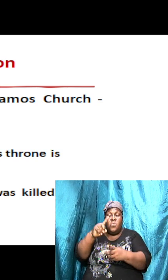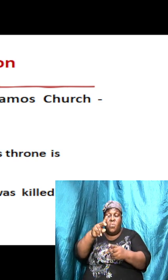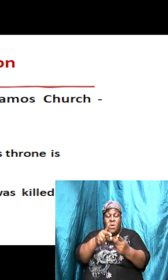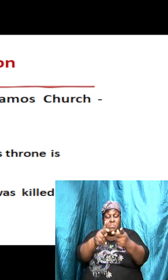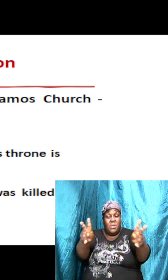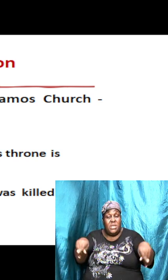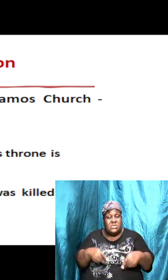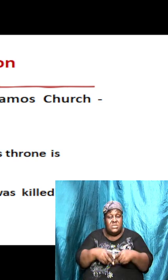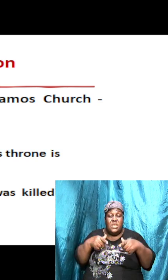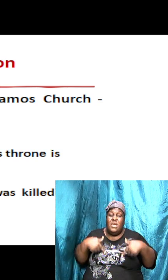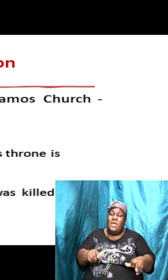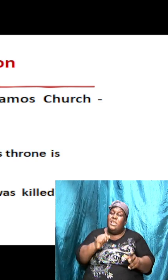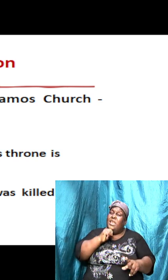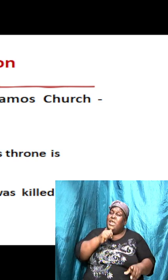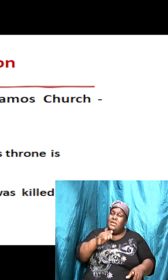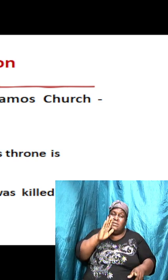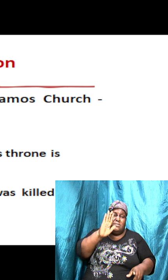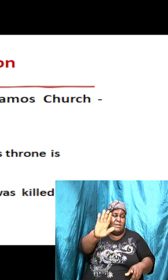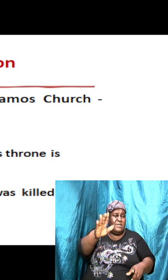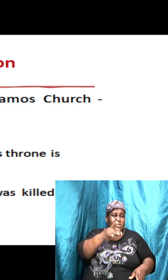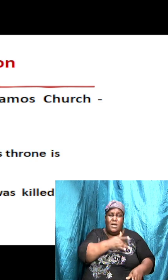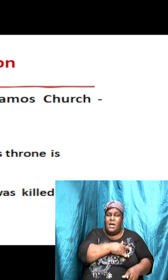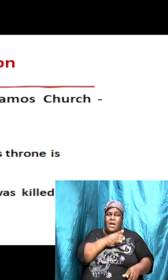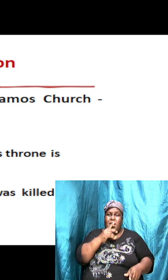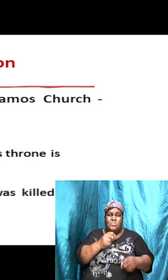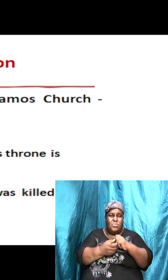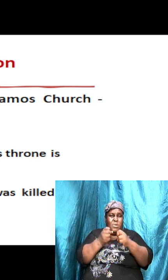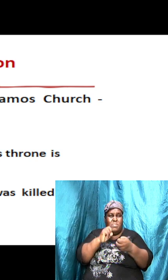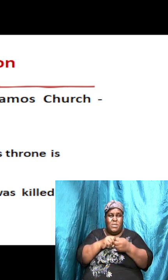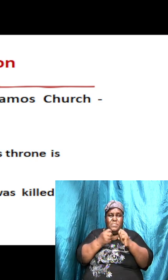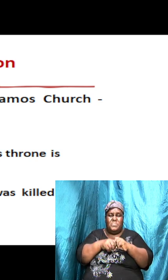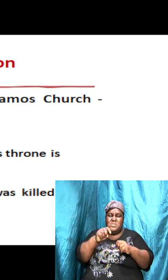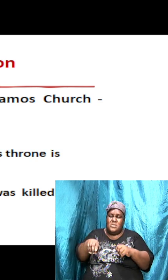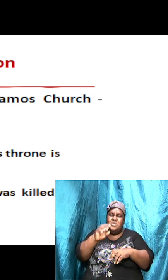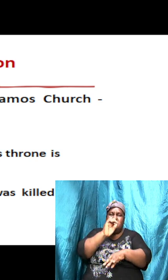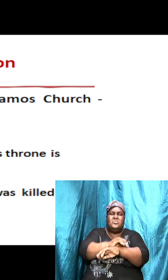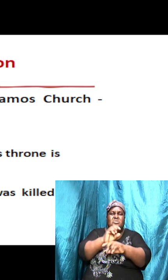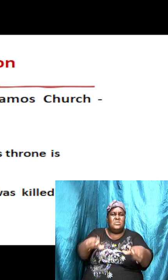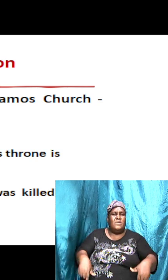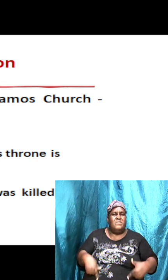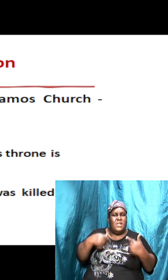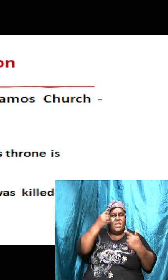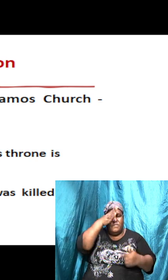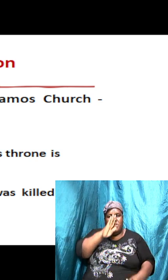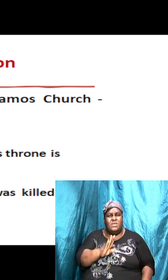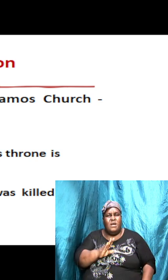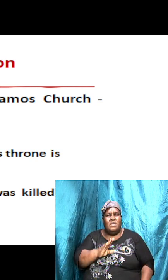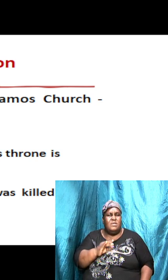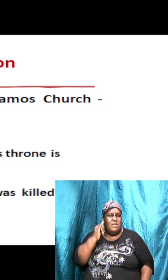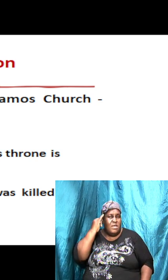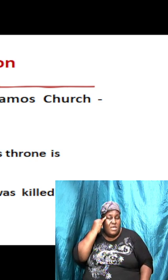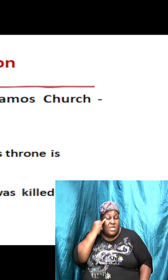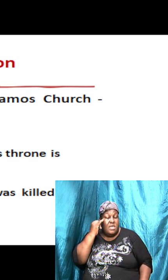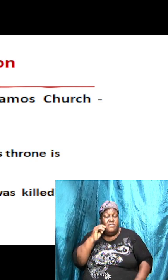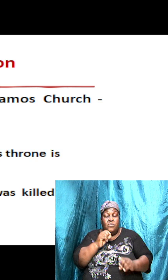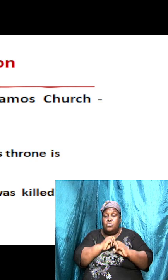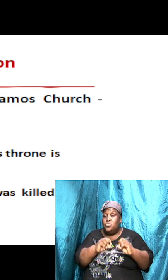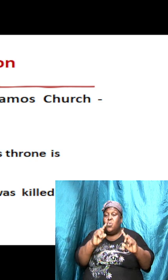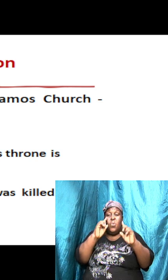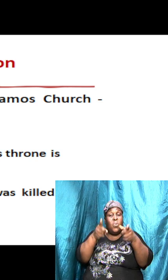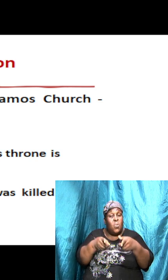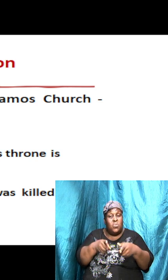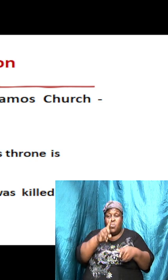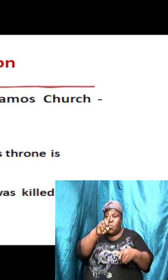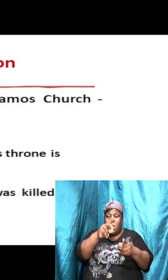let not your heart be troubled. This is the church of the living God. If we don't go to one place and we go